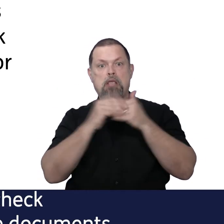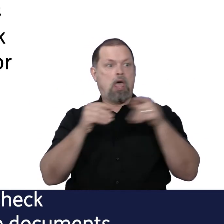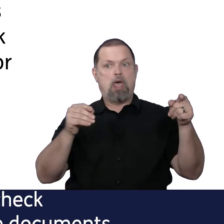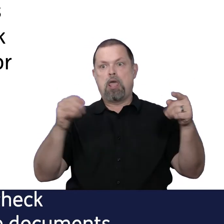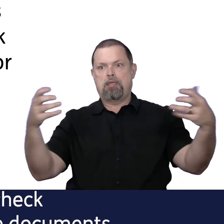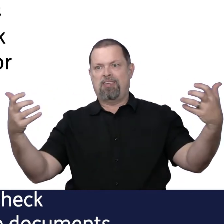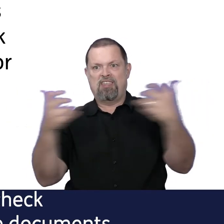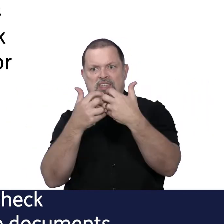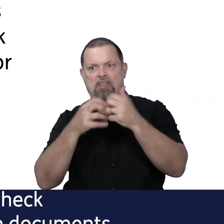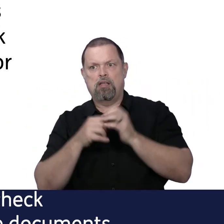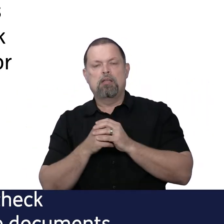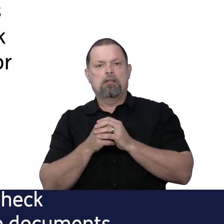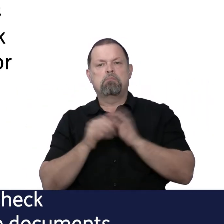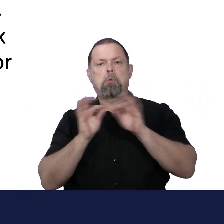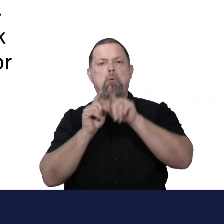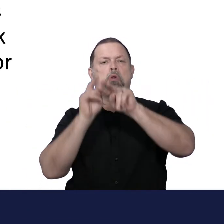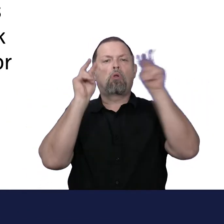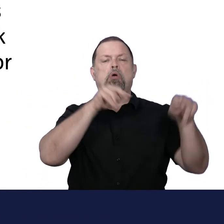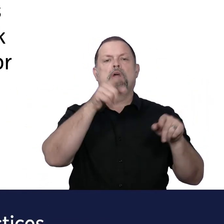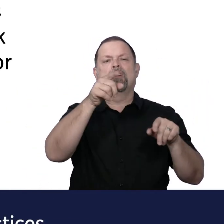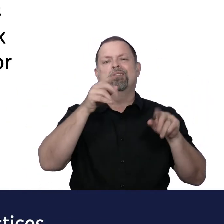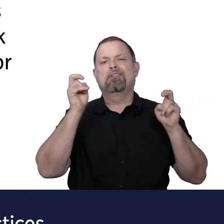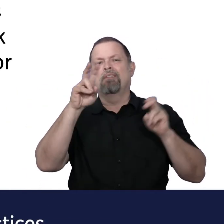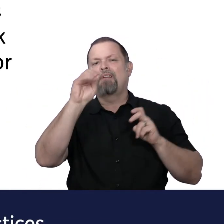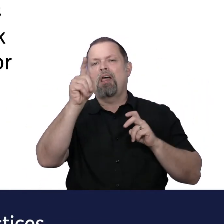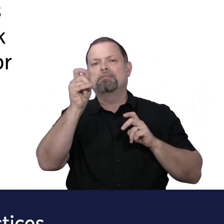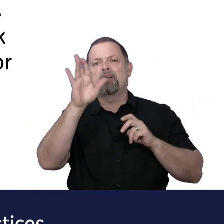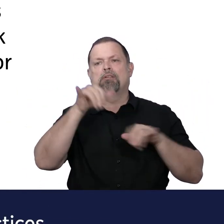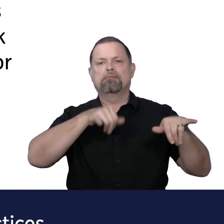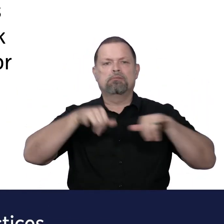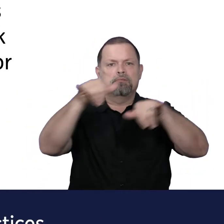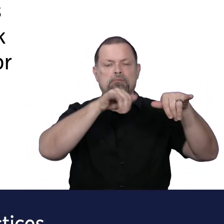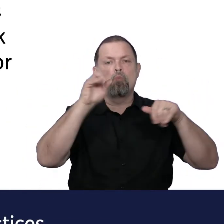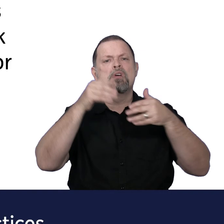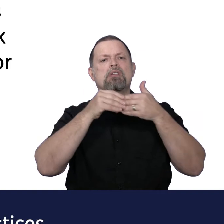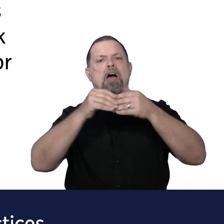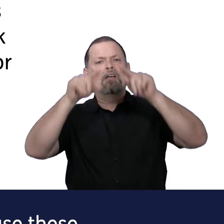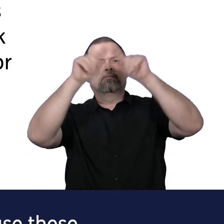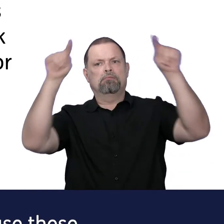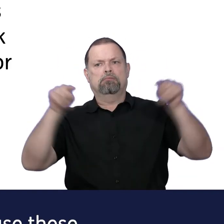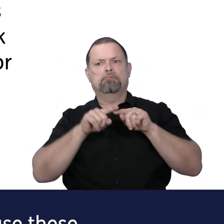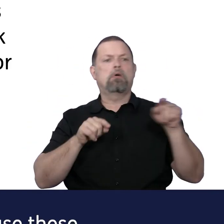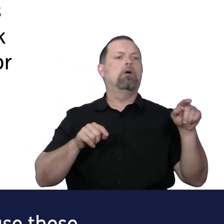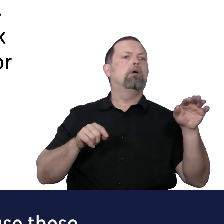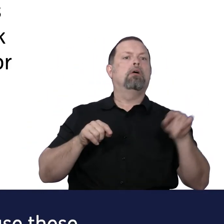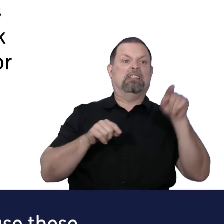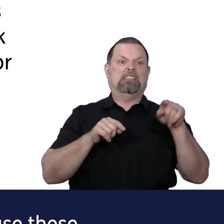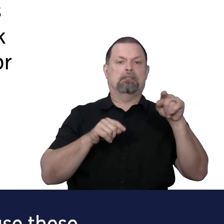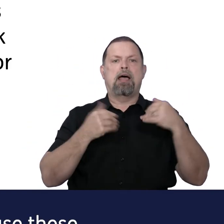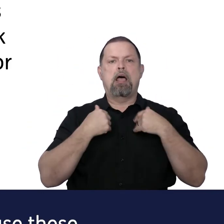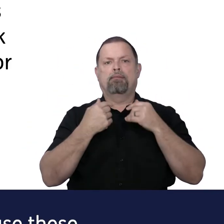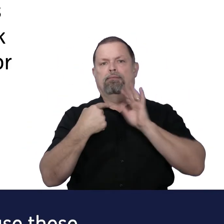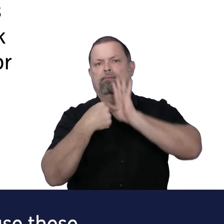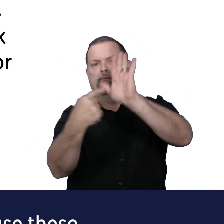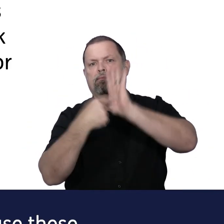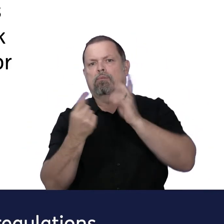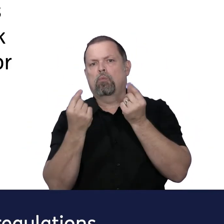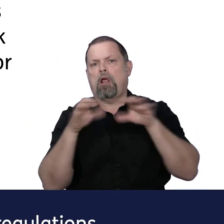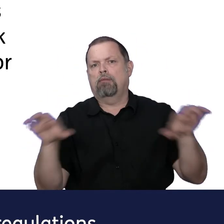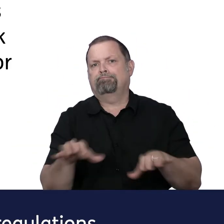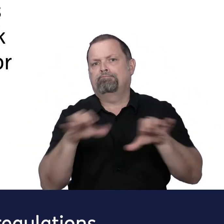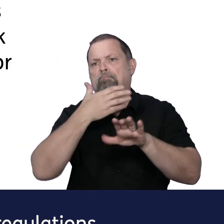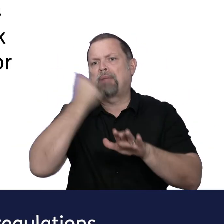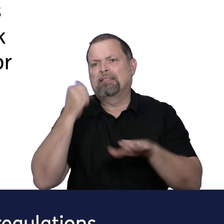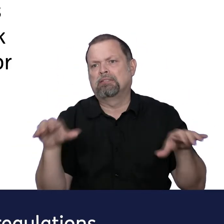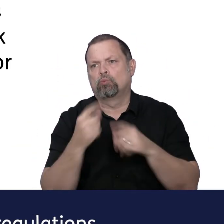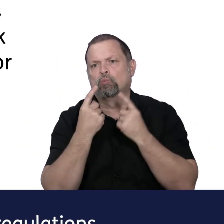voluntary standards or guidance documents. These will have best practices. Federal organizations may use these when